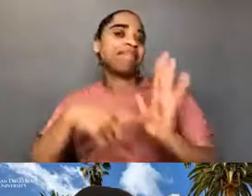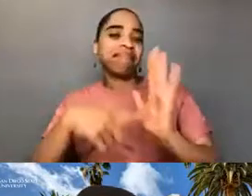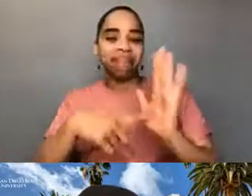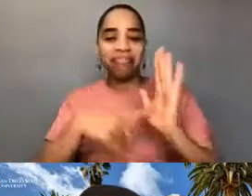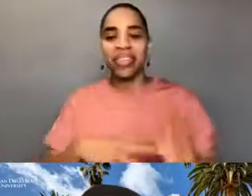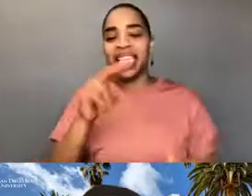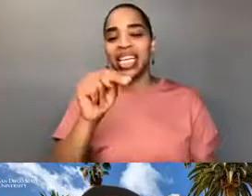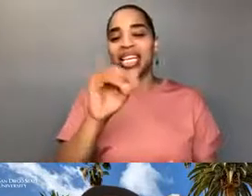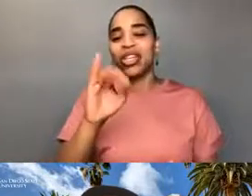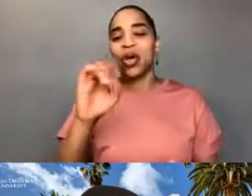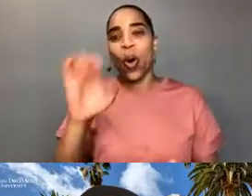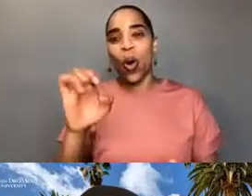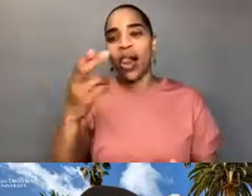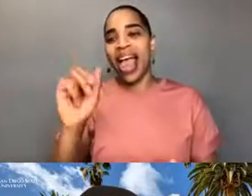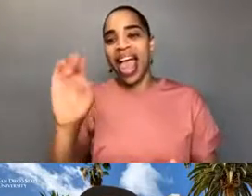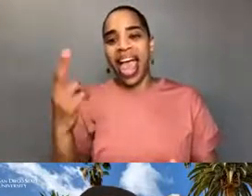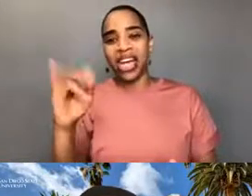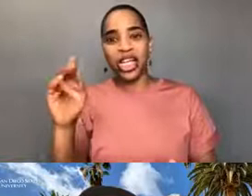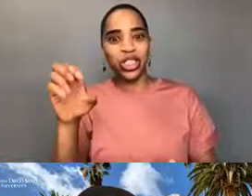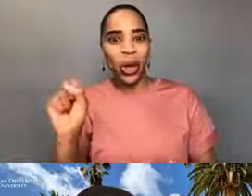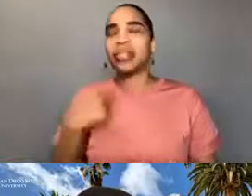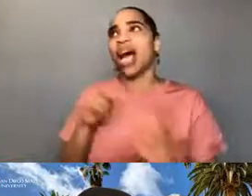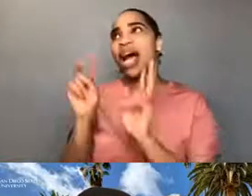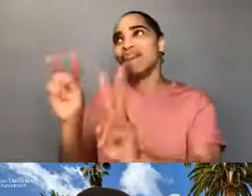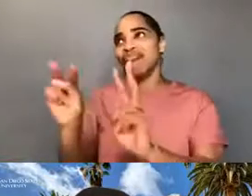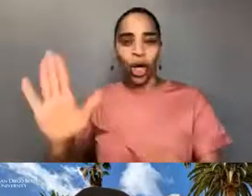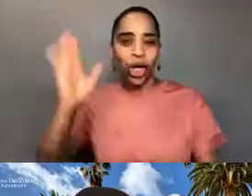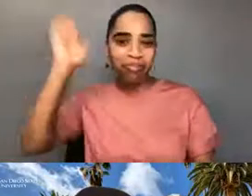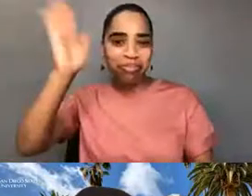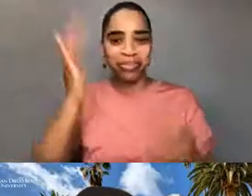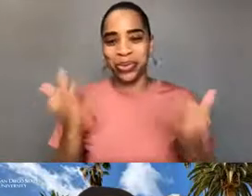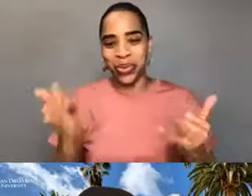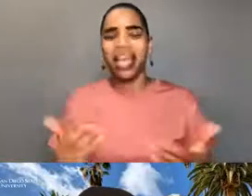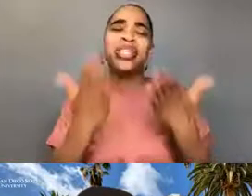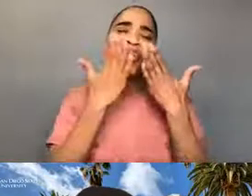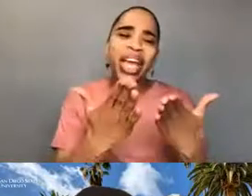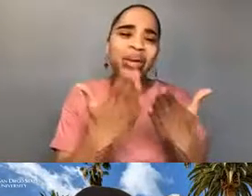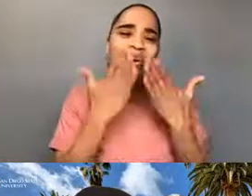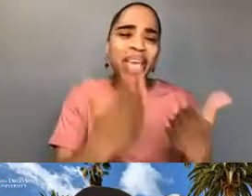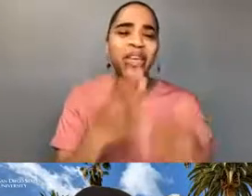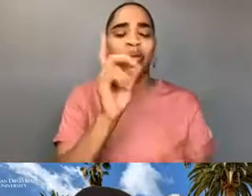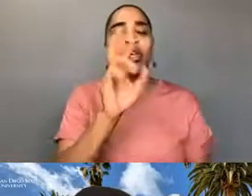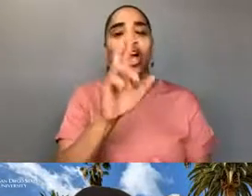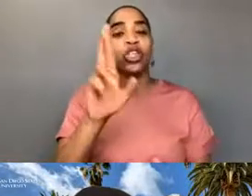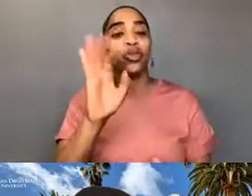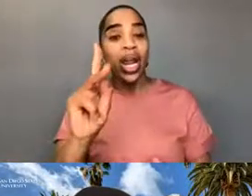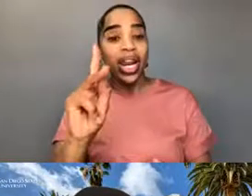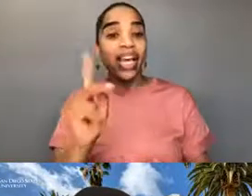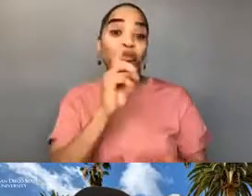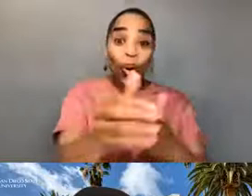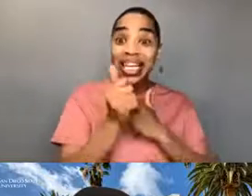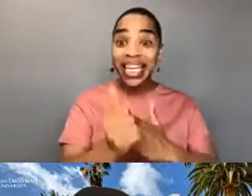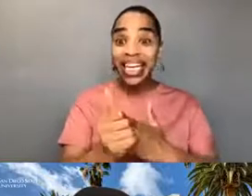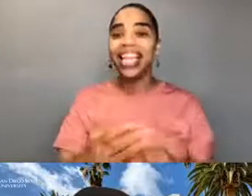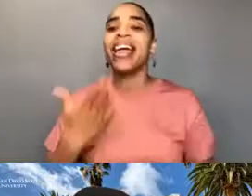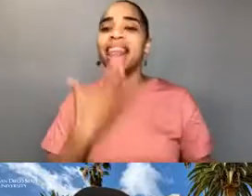including Nikole Hannah Jones, who I know I'm personally excited to be able to see. So thank you, Dr. Reddick, for your leadership. Thank you for those of you